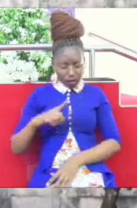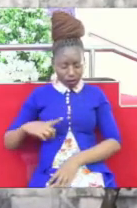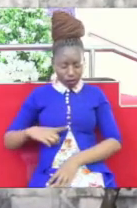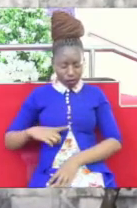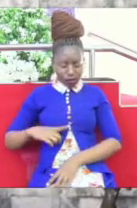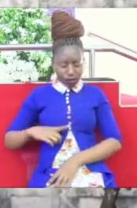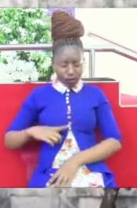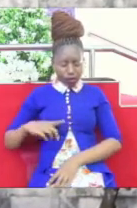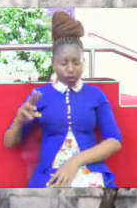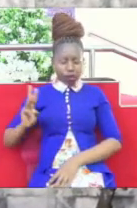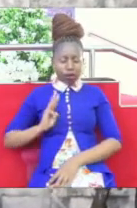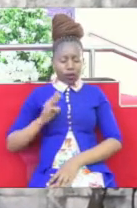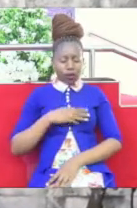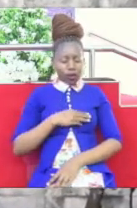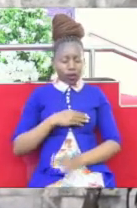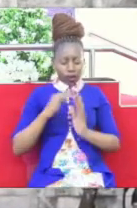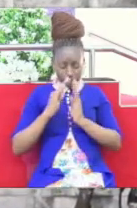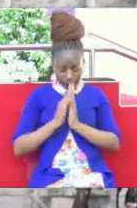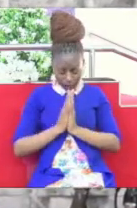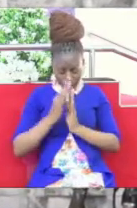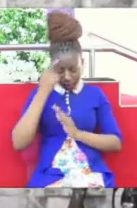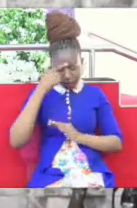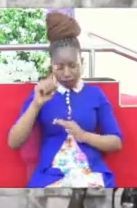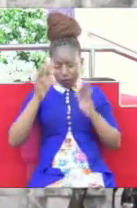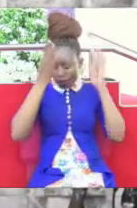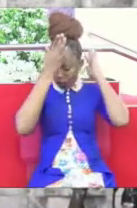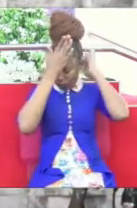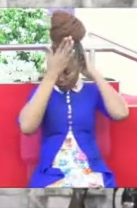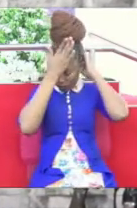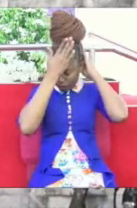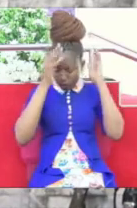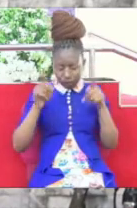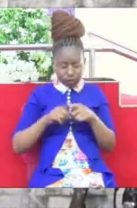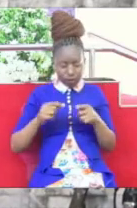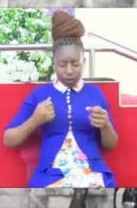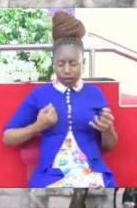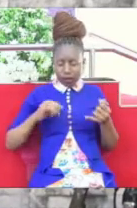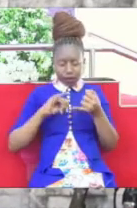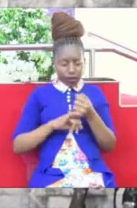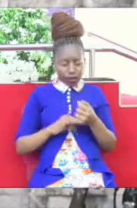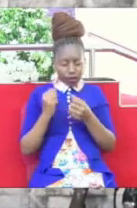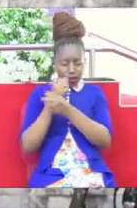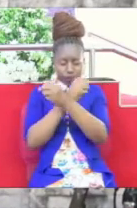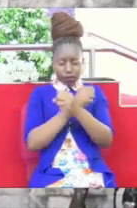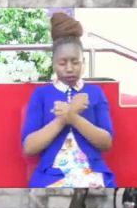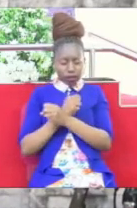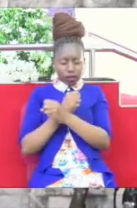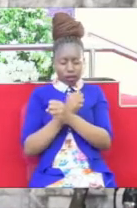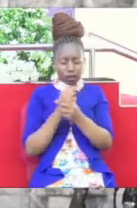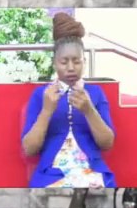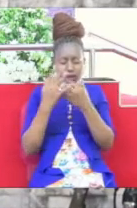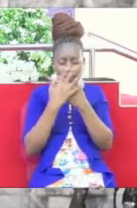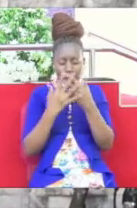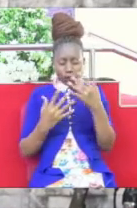and cover Bishop Jimmy and Pastor Alice with the blood of Jesus. I pray, God,